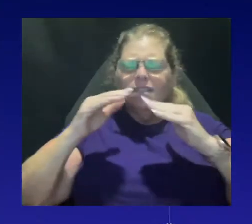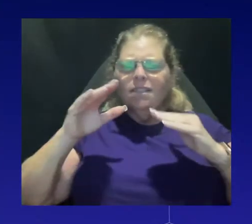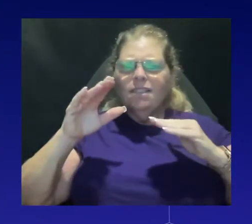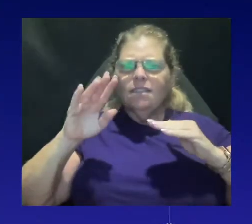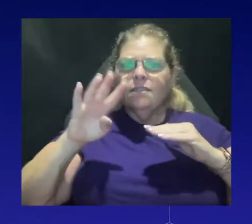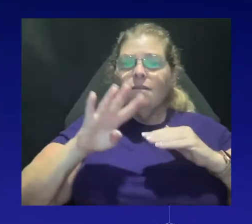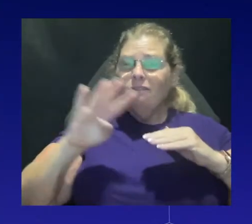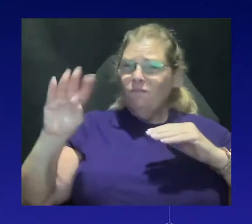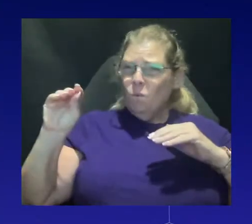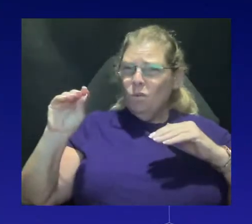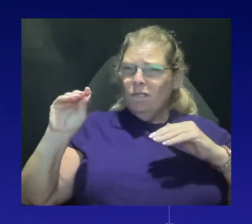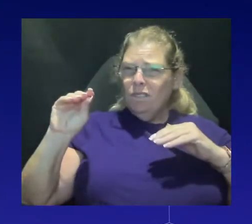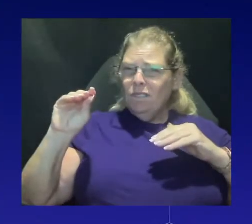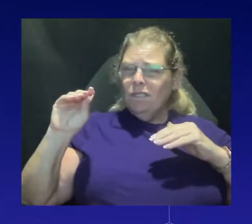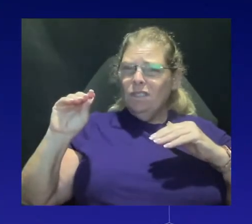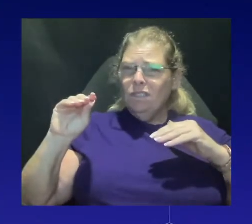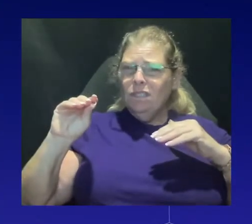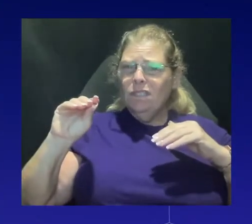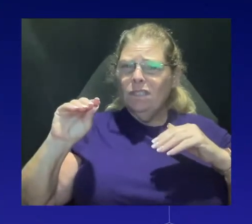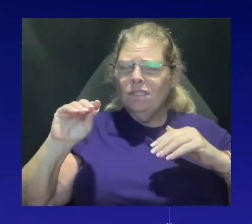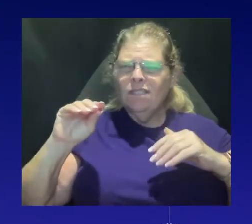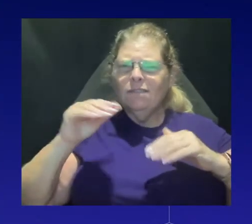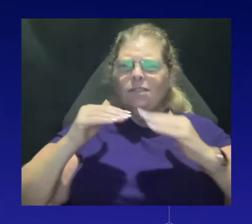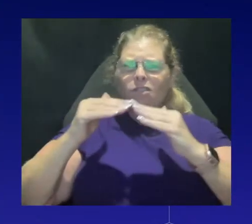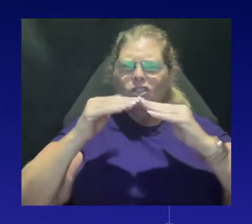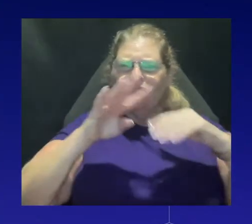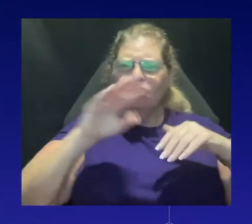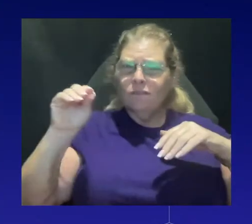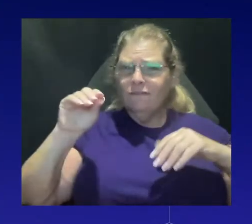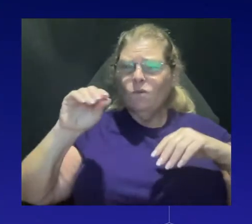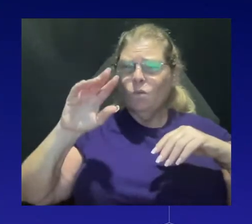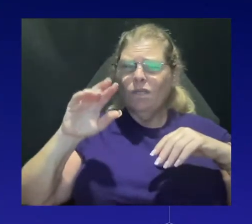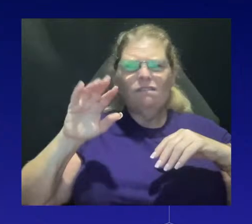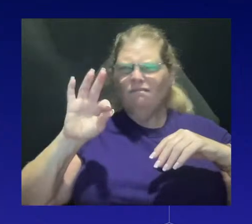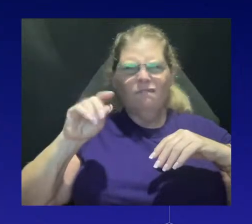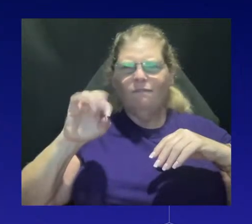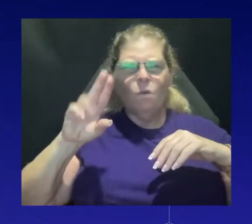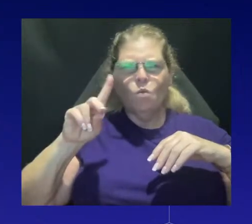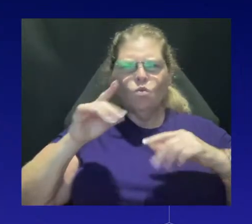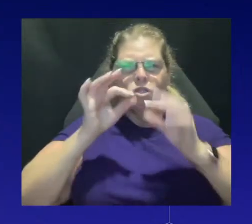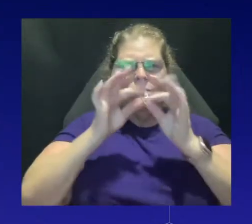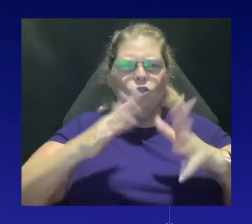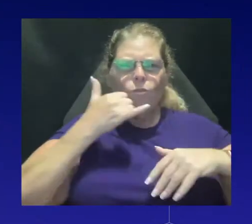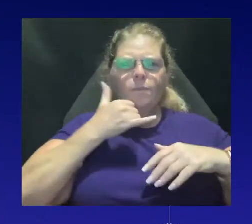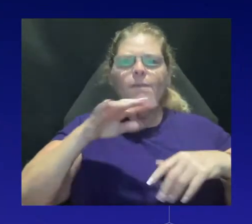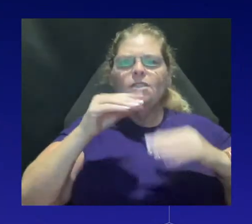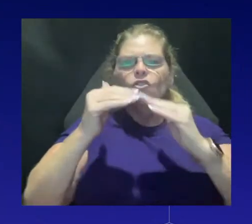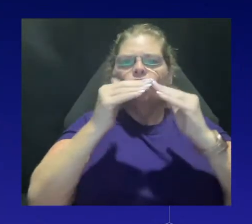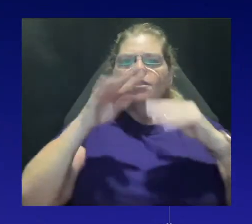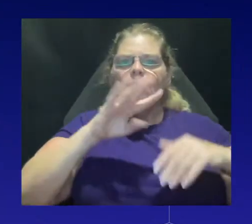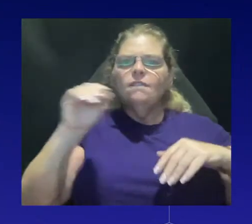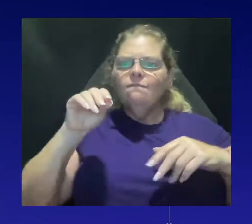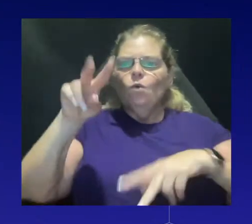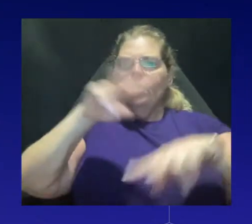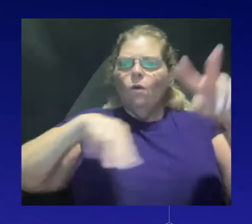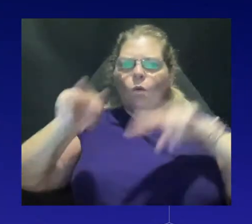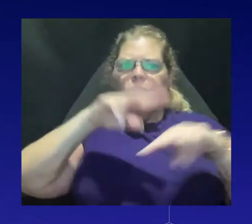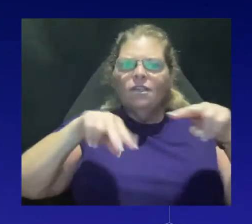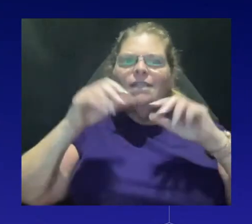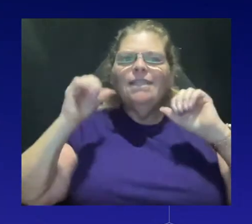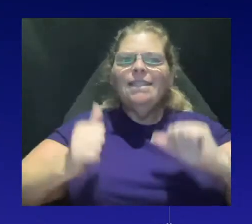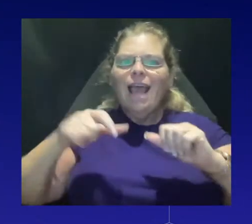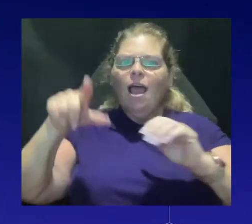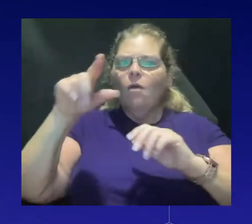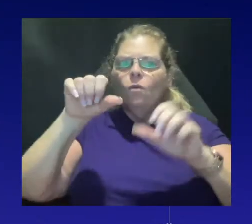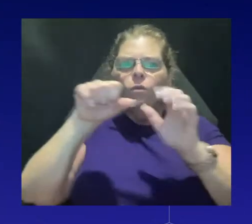the state health department accountable. And now communities are able to engage in this process and